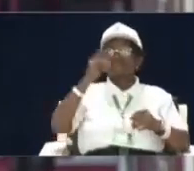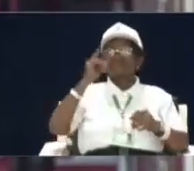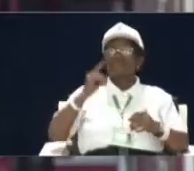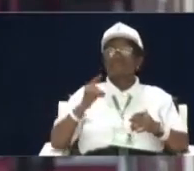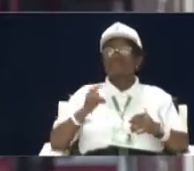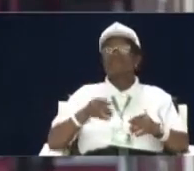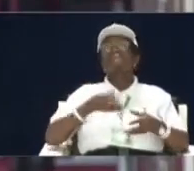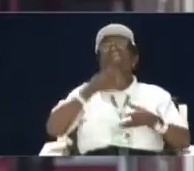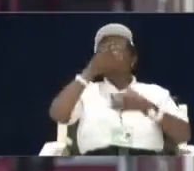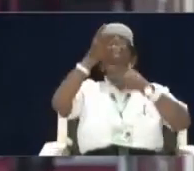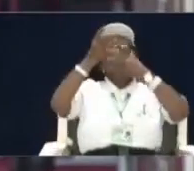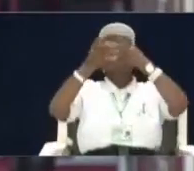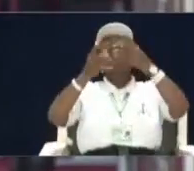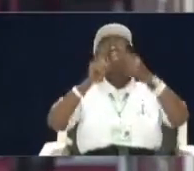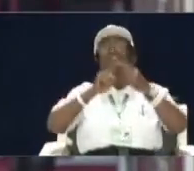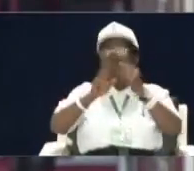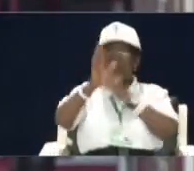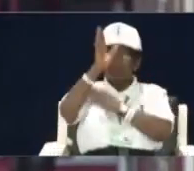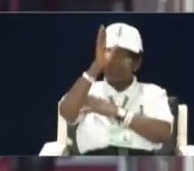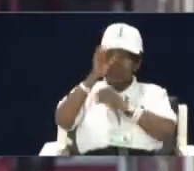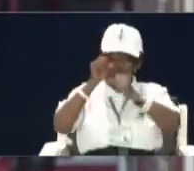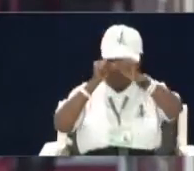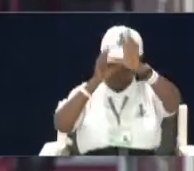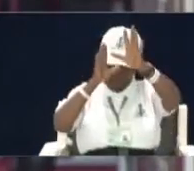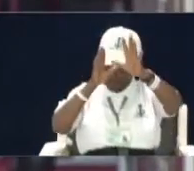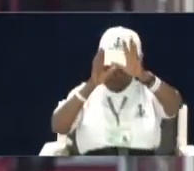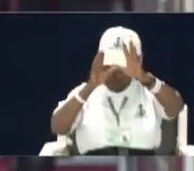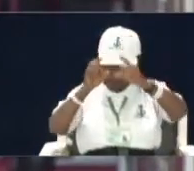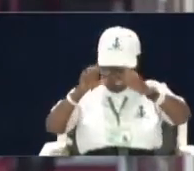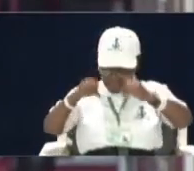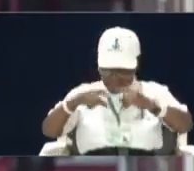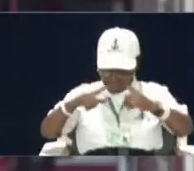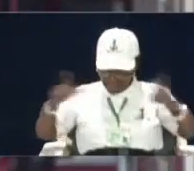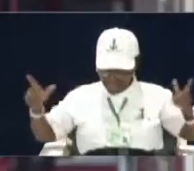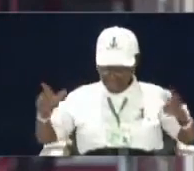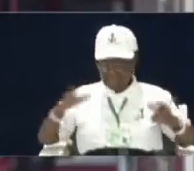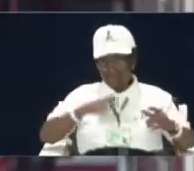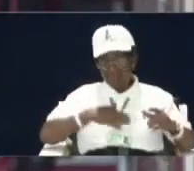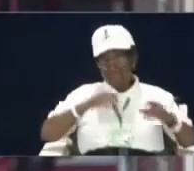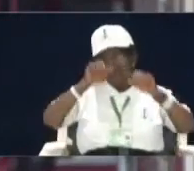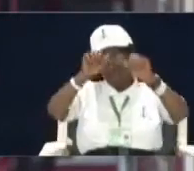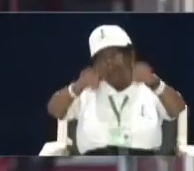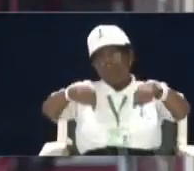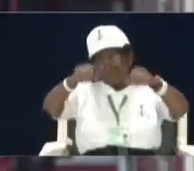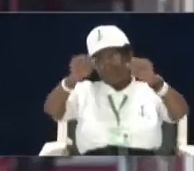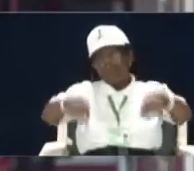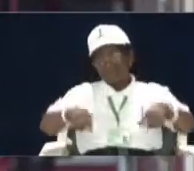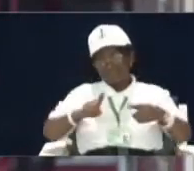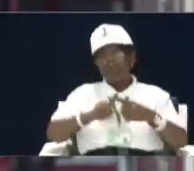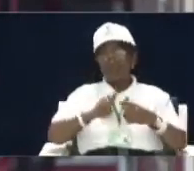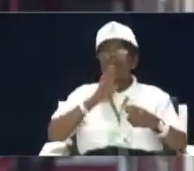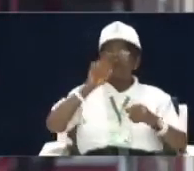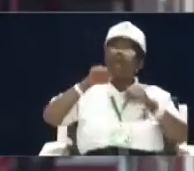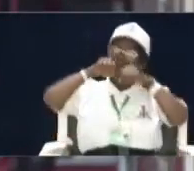Cry to God, Father, enlarge my capacity to be blessed.